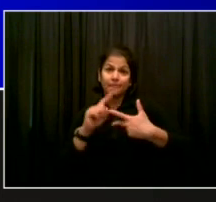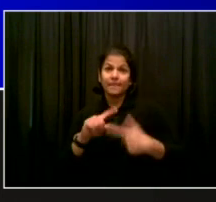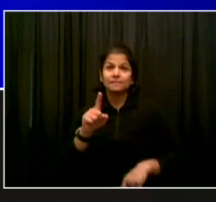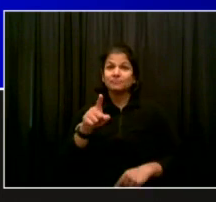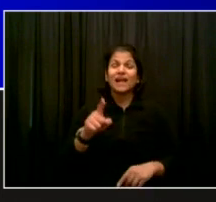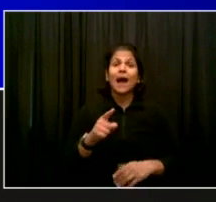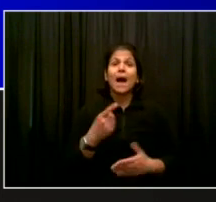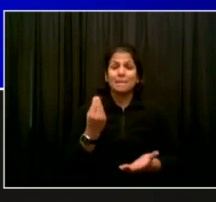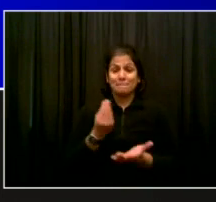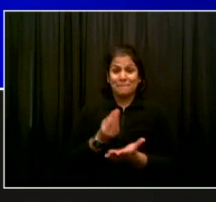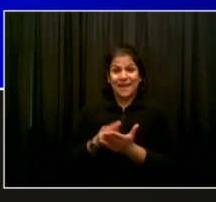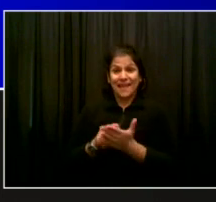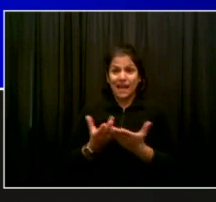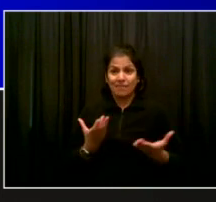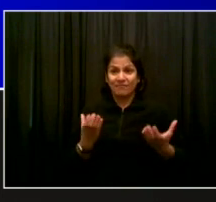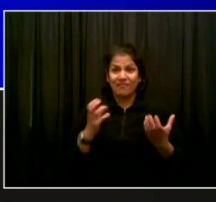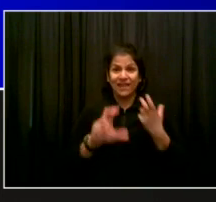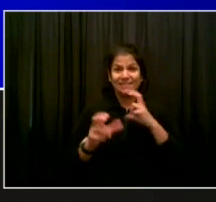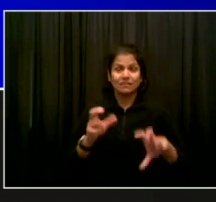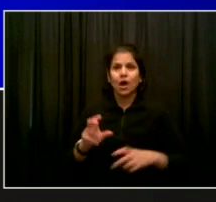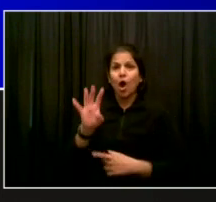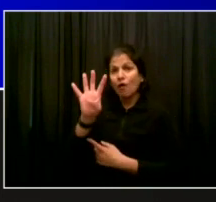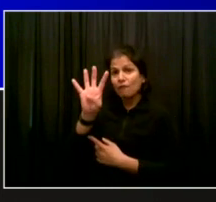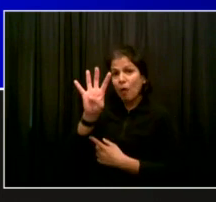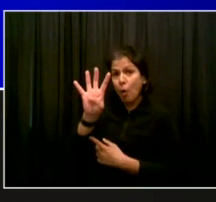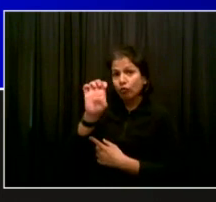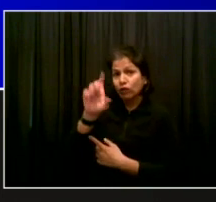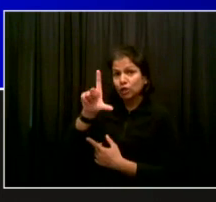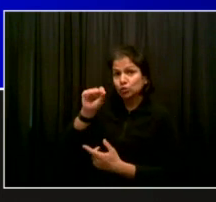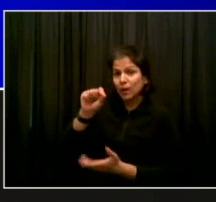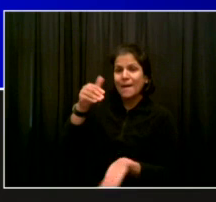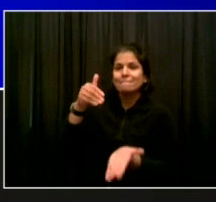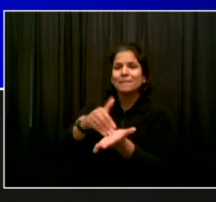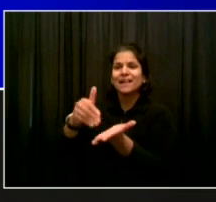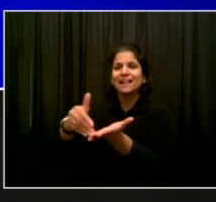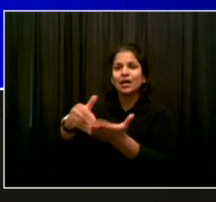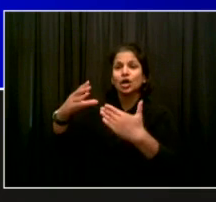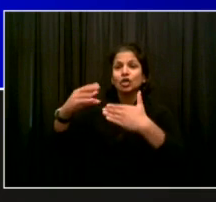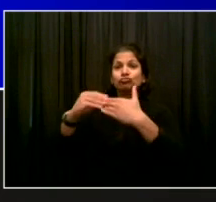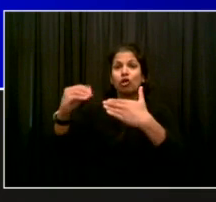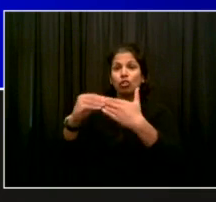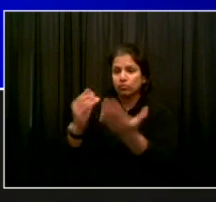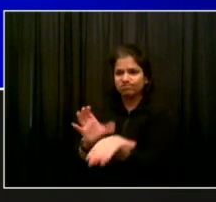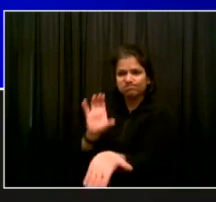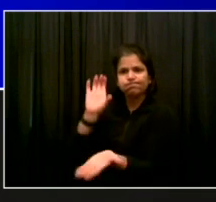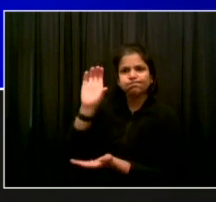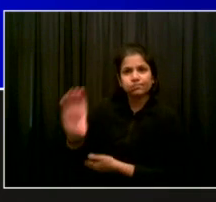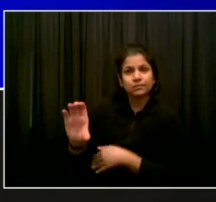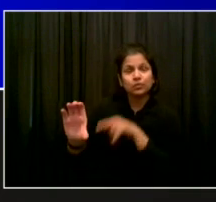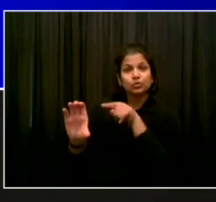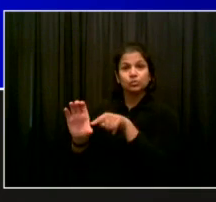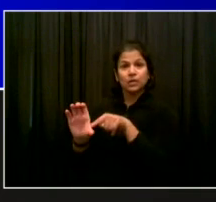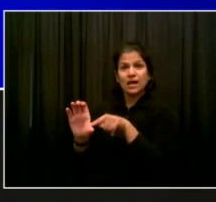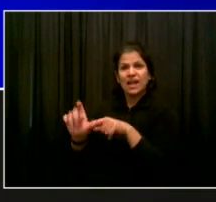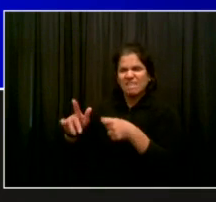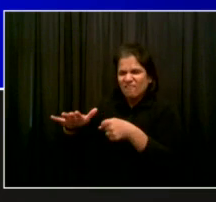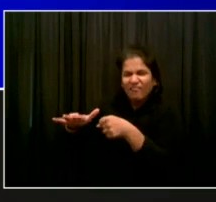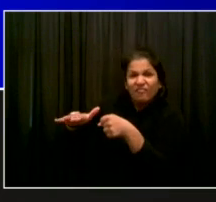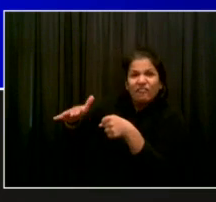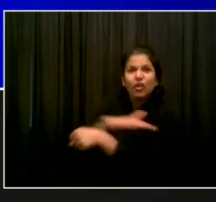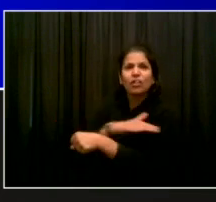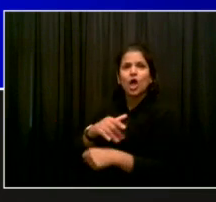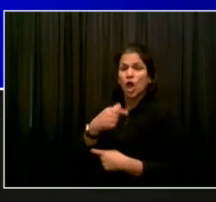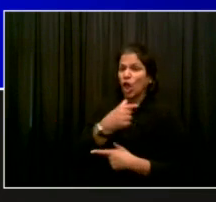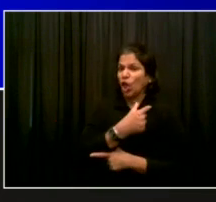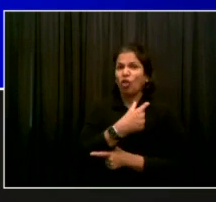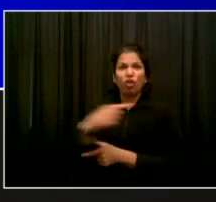creating a fully green municipal fleet. We have a lot of vehicles. They have to all